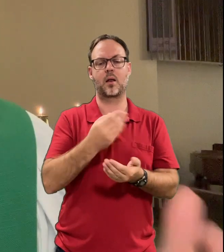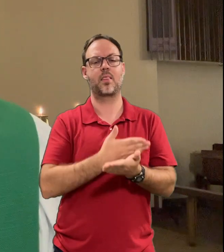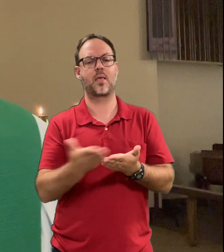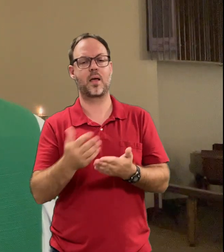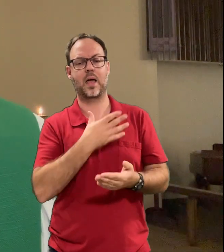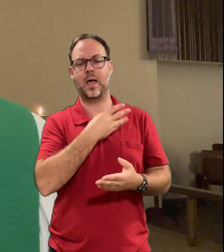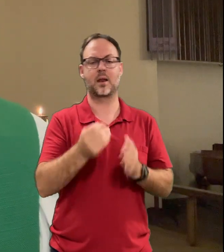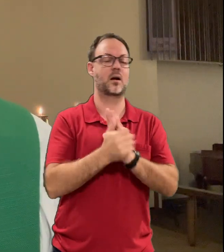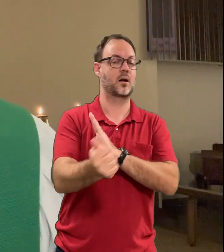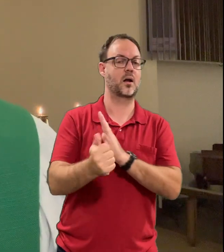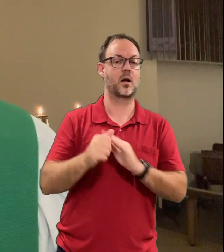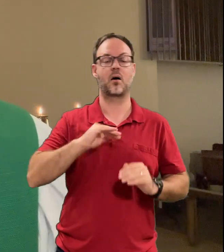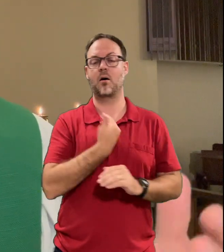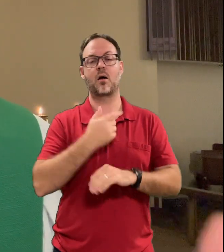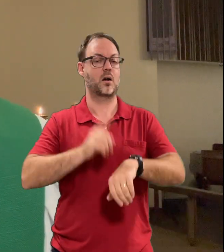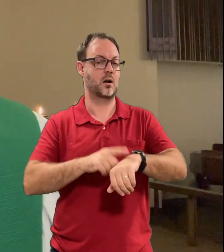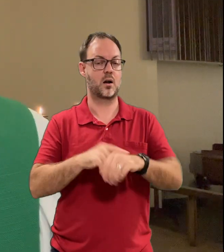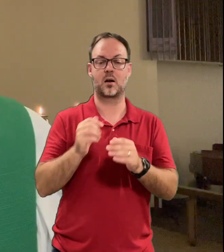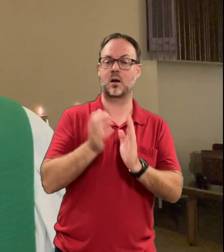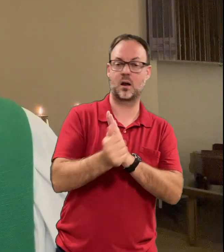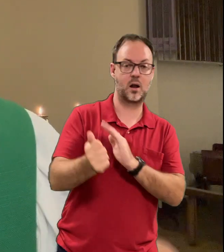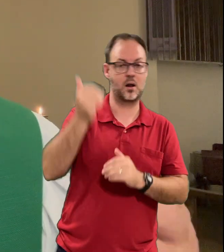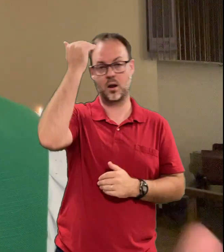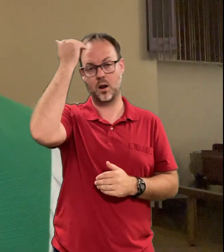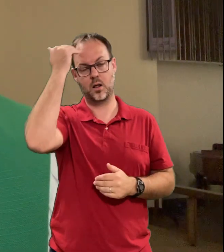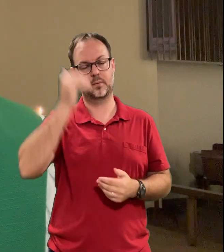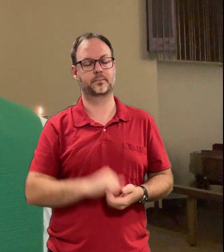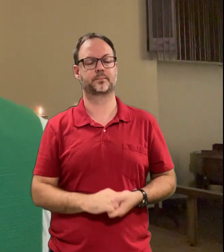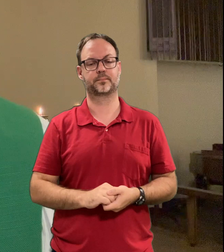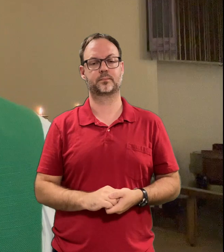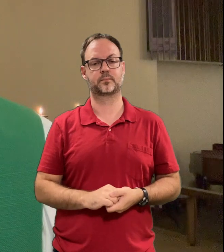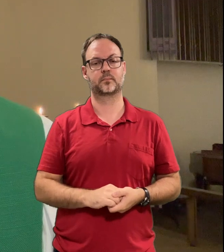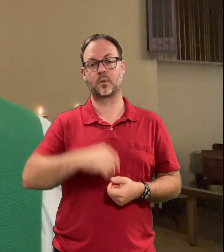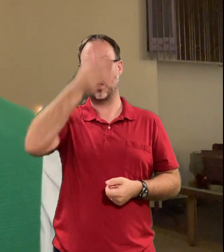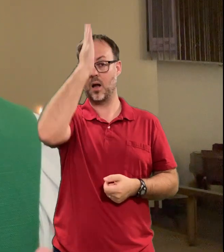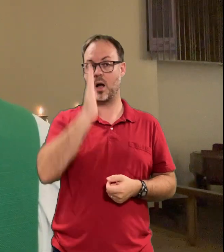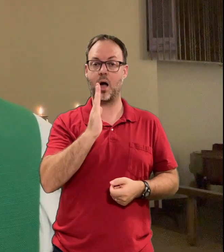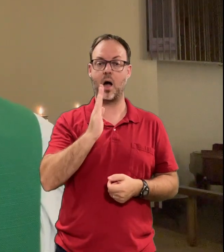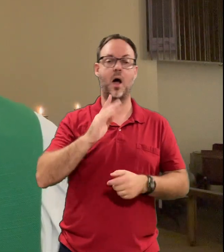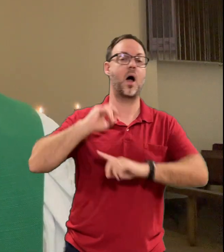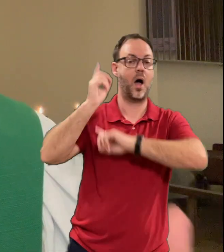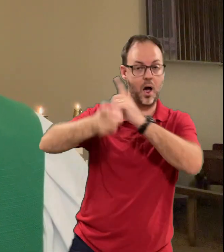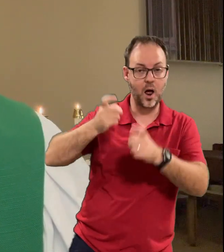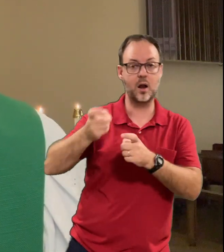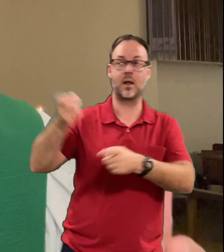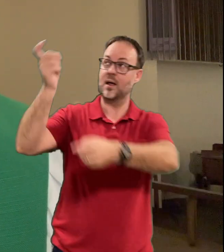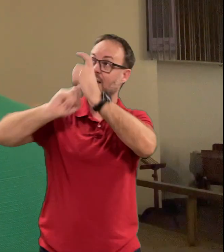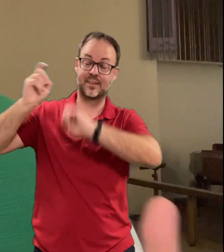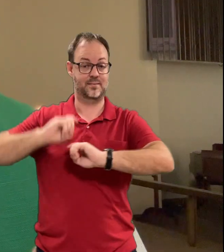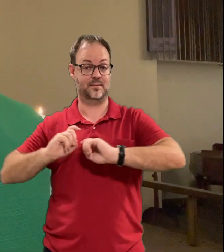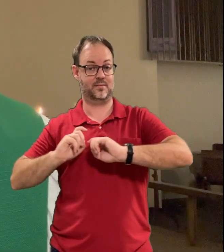our possessions and our talents, our time, our skills, our knowledge, because God has been generous